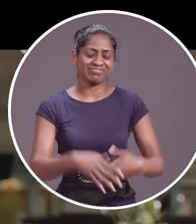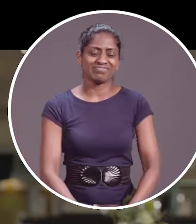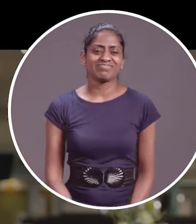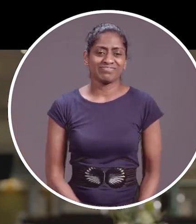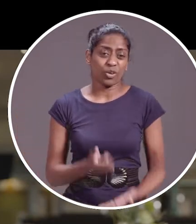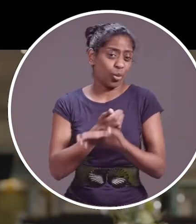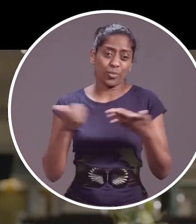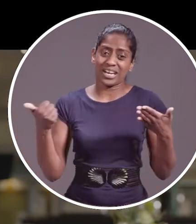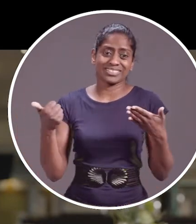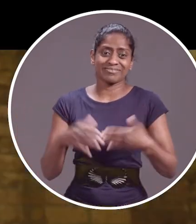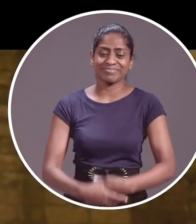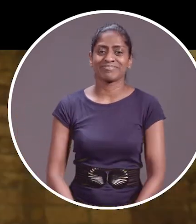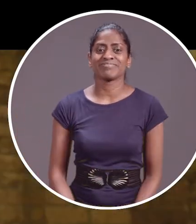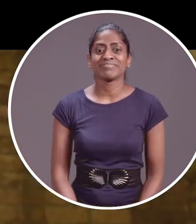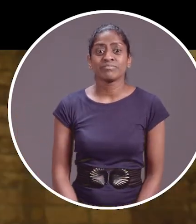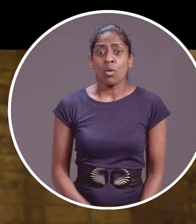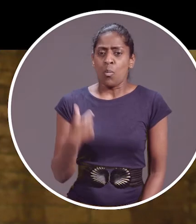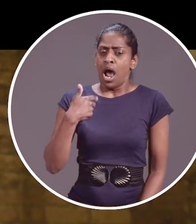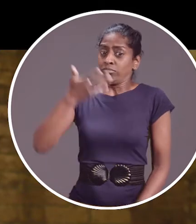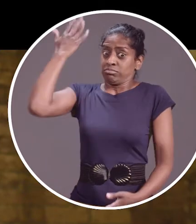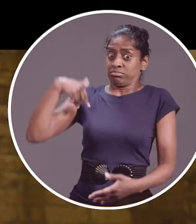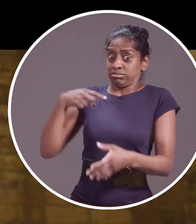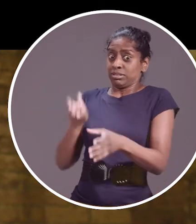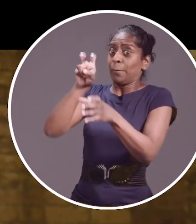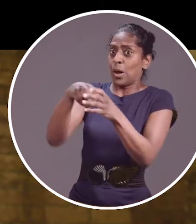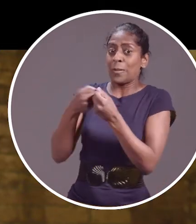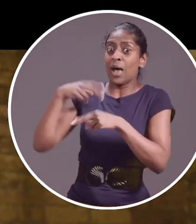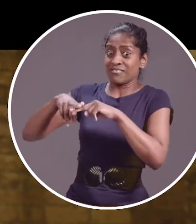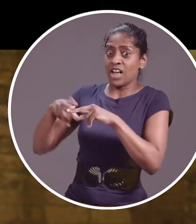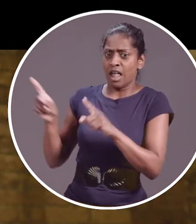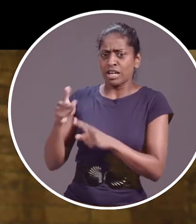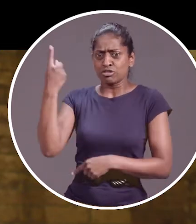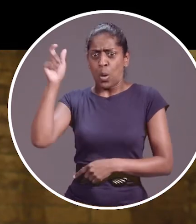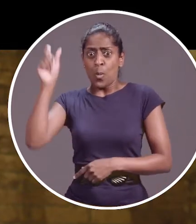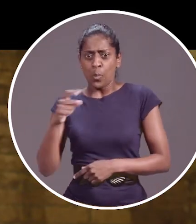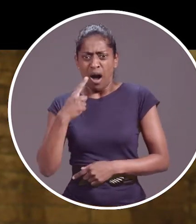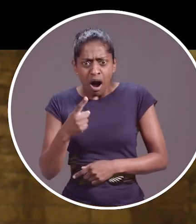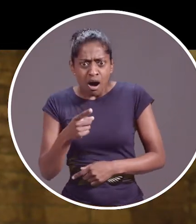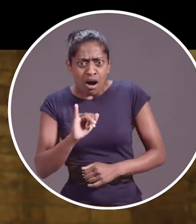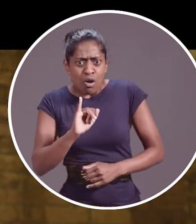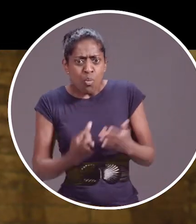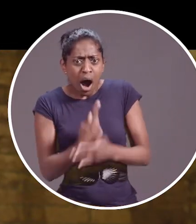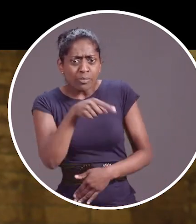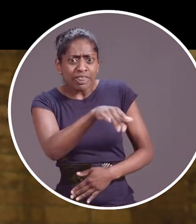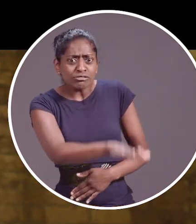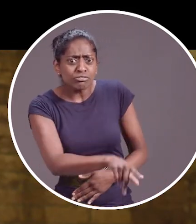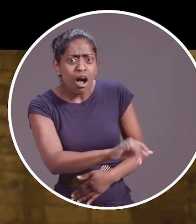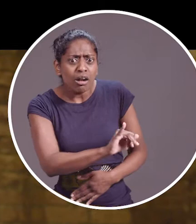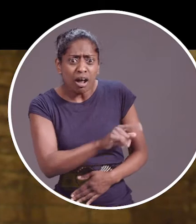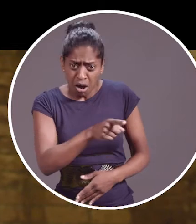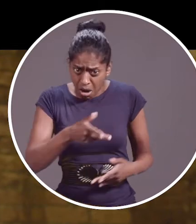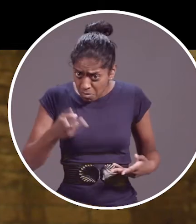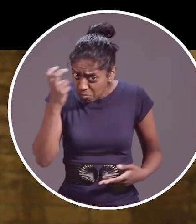always be left out. I used to get into the bus with my dad, and someone would just ask, "Oh, what has happened to this child? Is